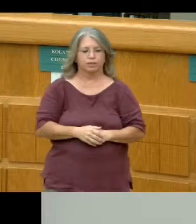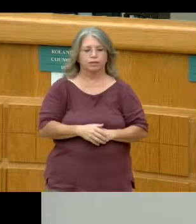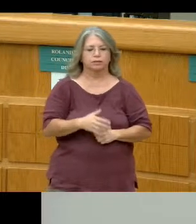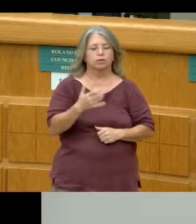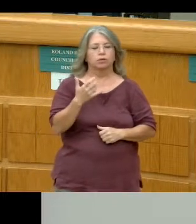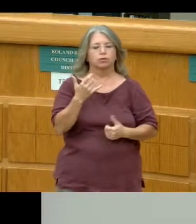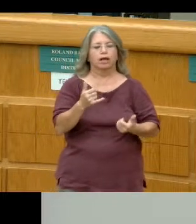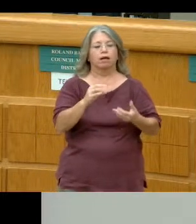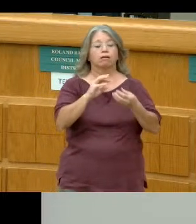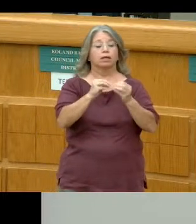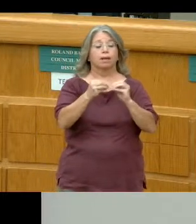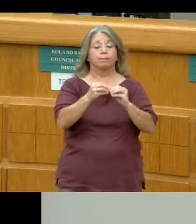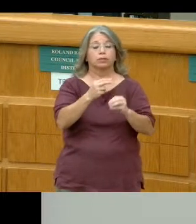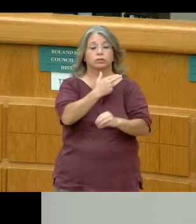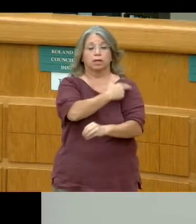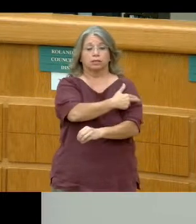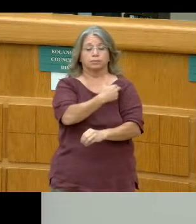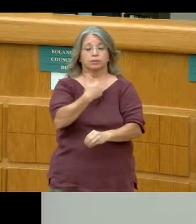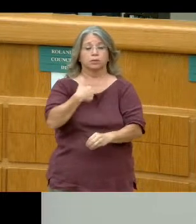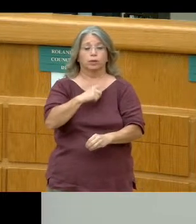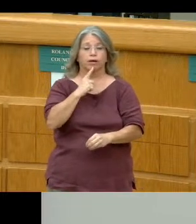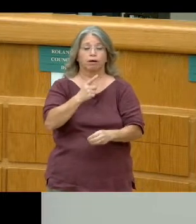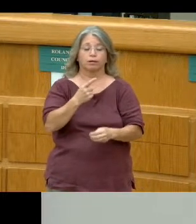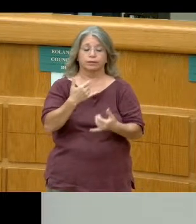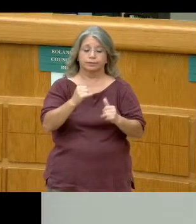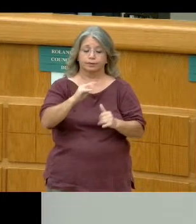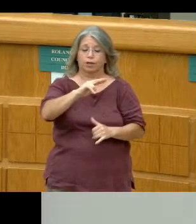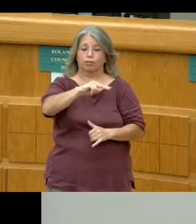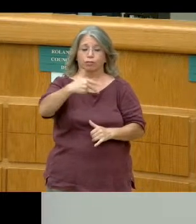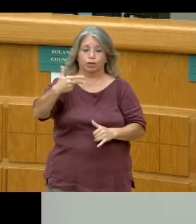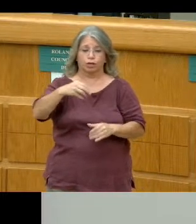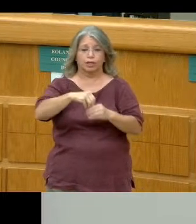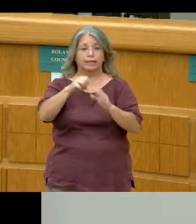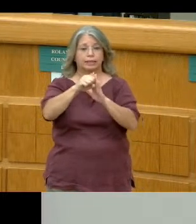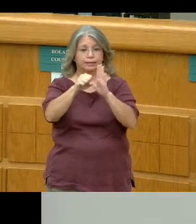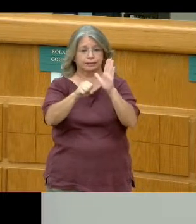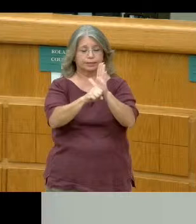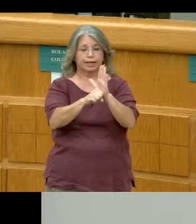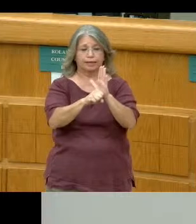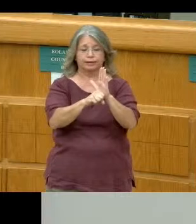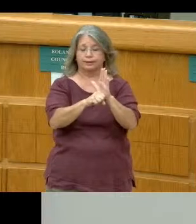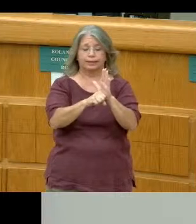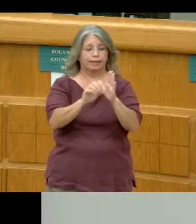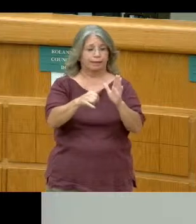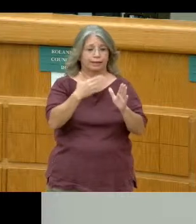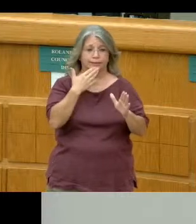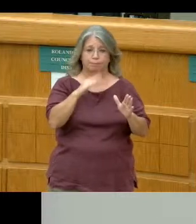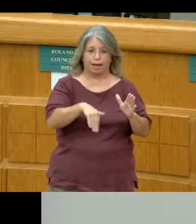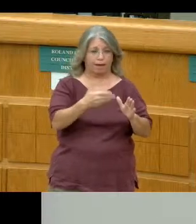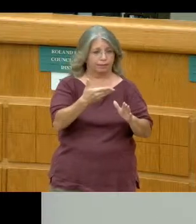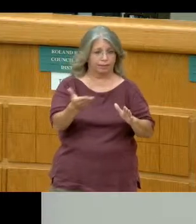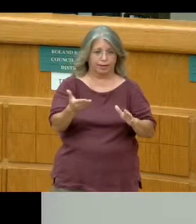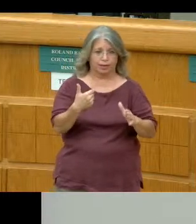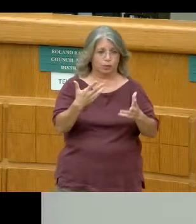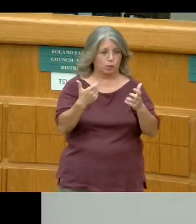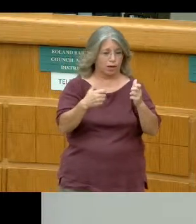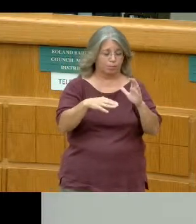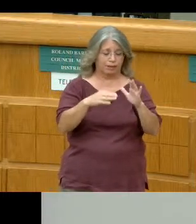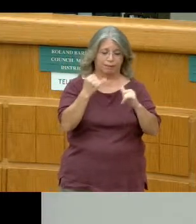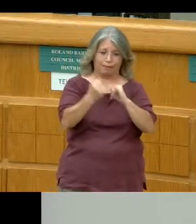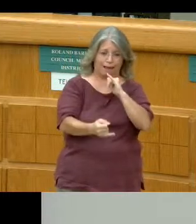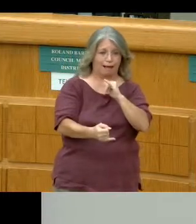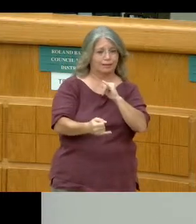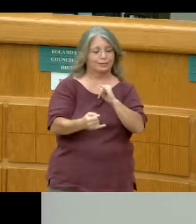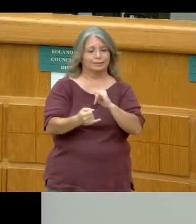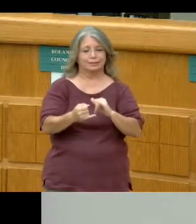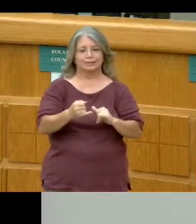hospitalizations, we're at third again in the state, which is not good. It's a bad thing to be third. We want to be all the way at the bottom,